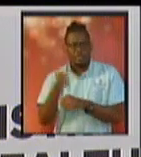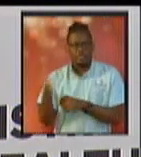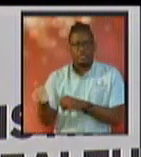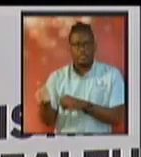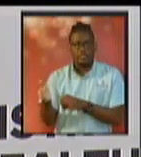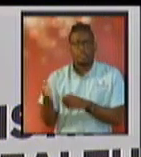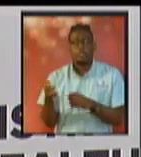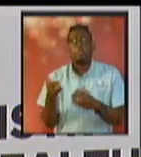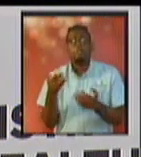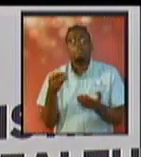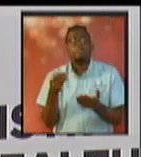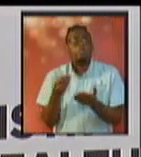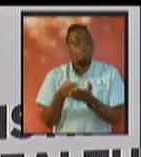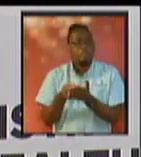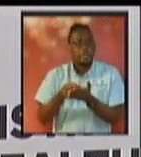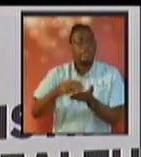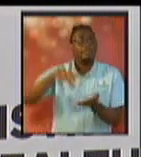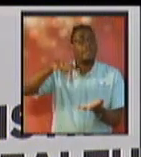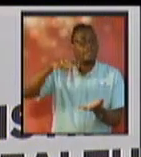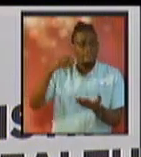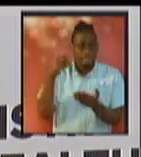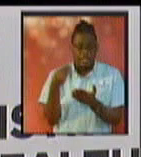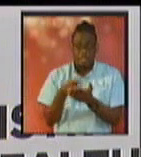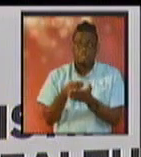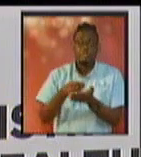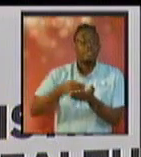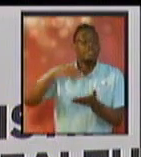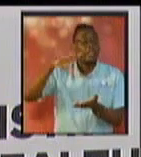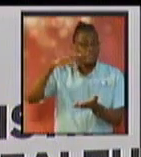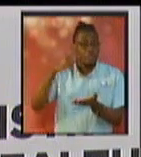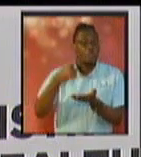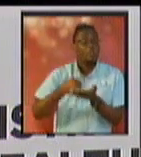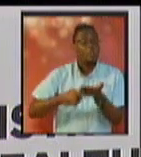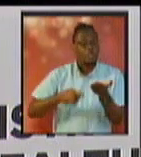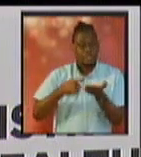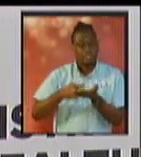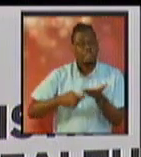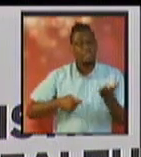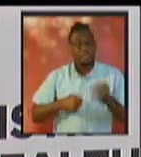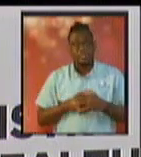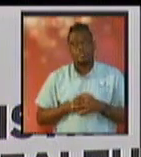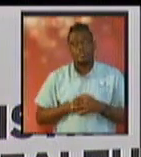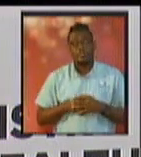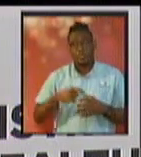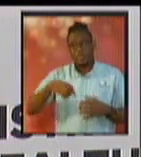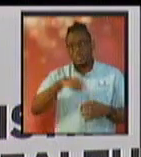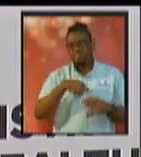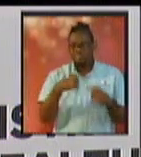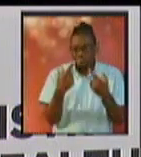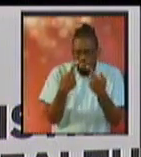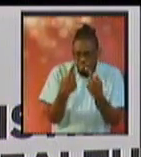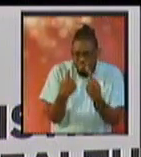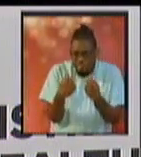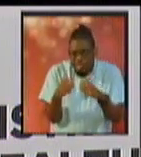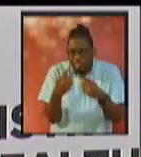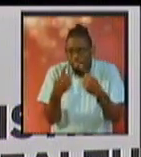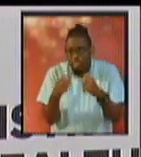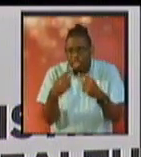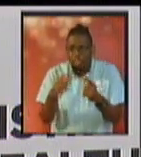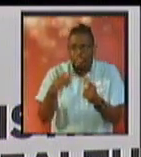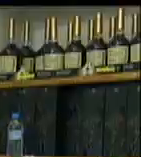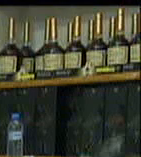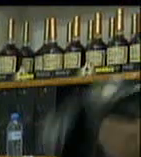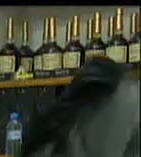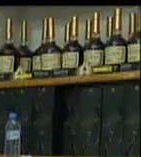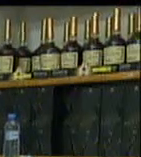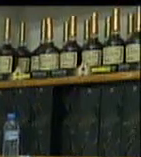is negotiating to see if we can bring down the cost of the vaccines to Latin America and the Caribbean